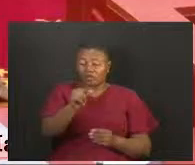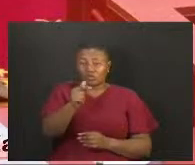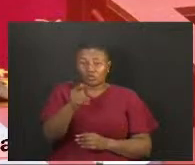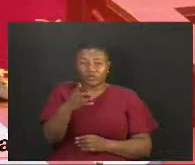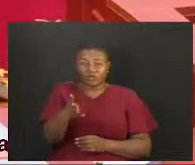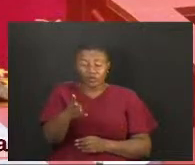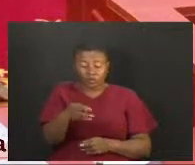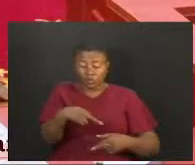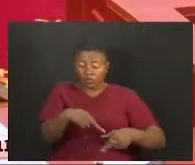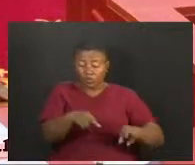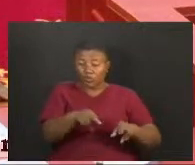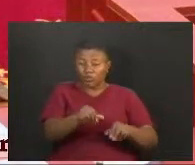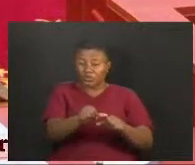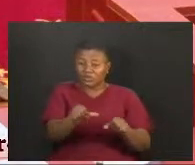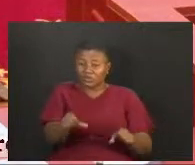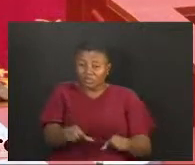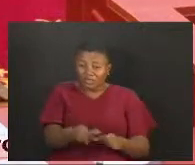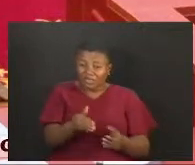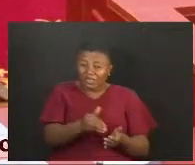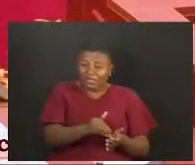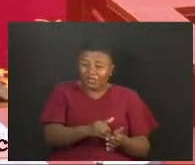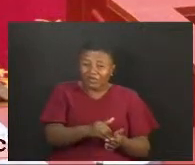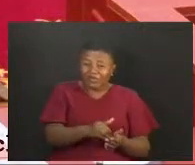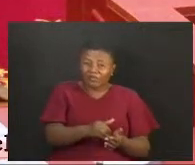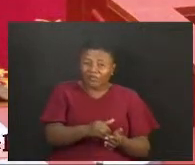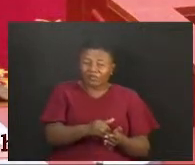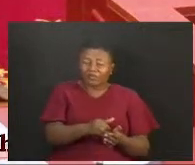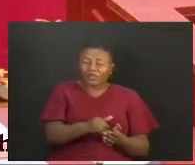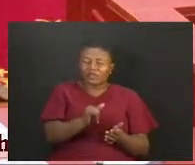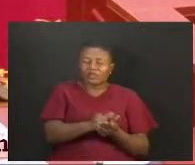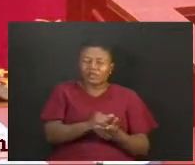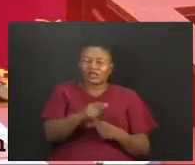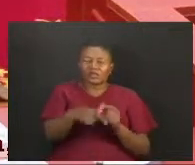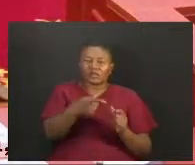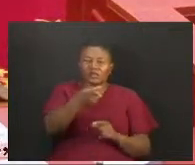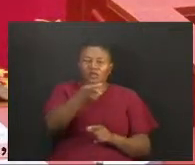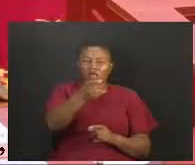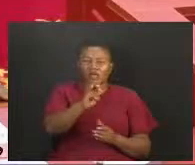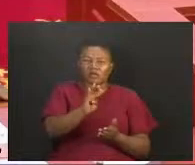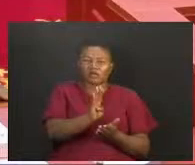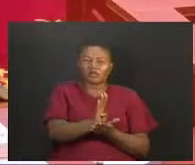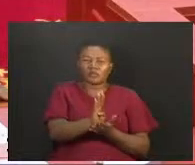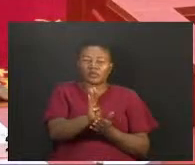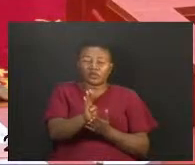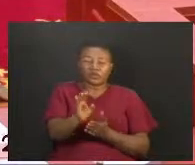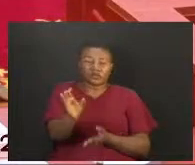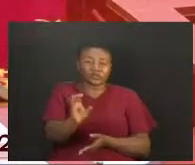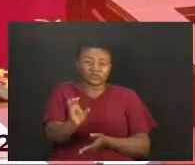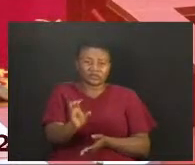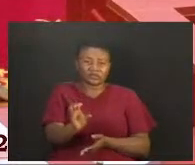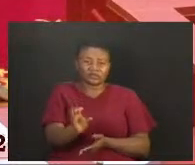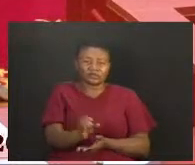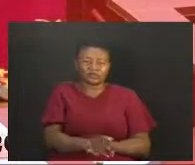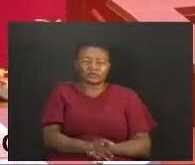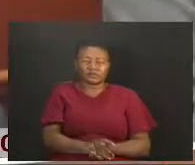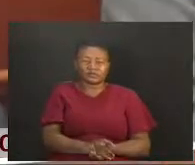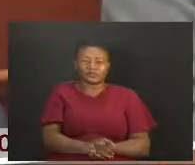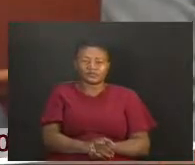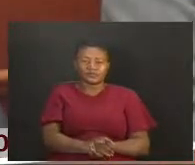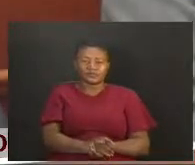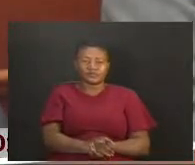sector again alone accounting for 100 billion Ghana cedis. Mr.